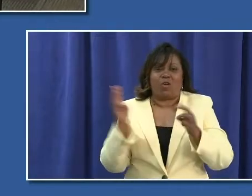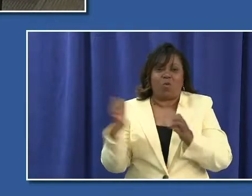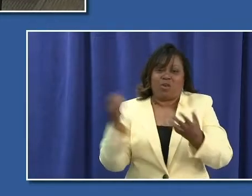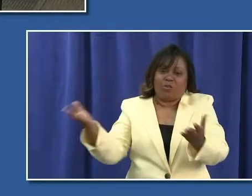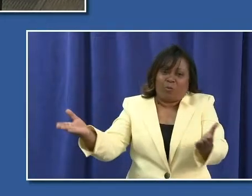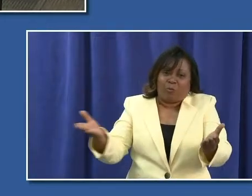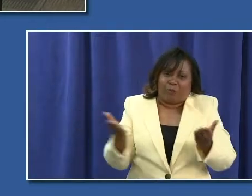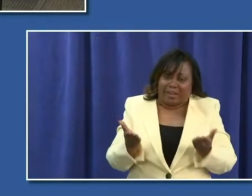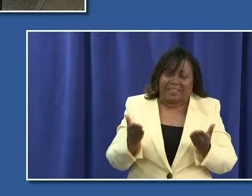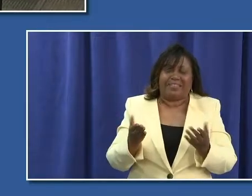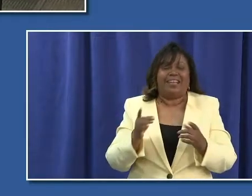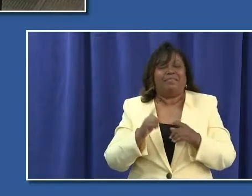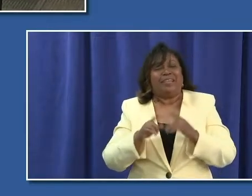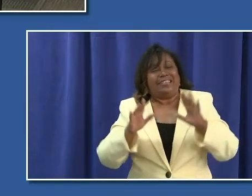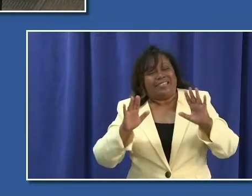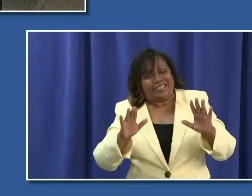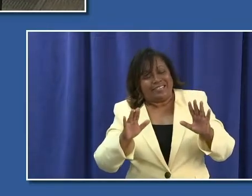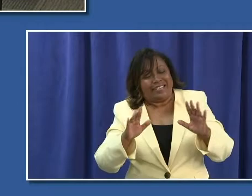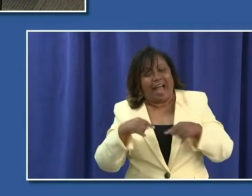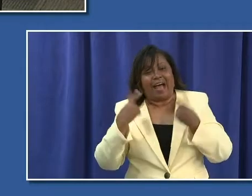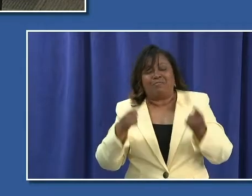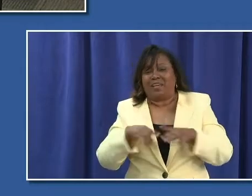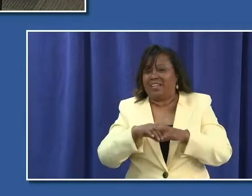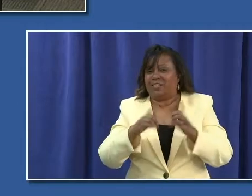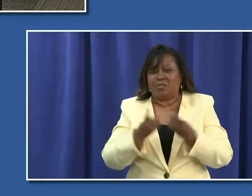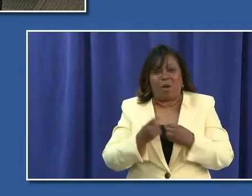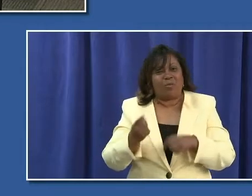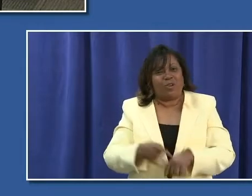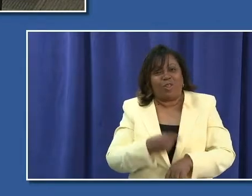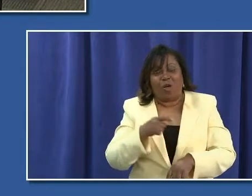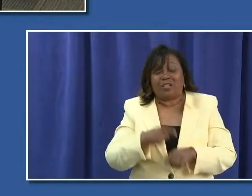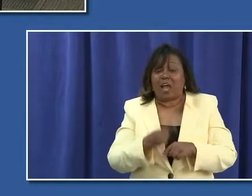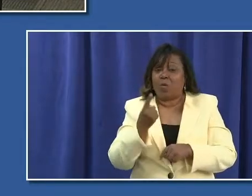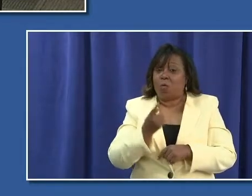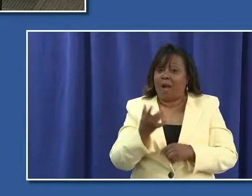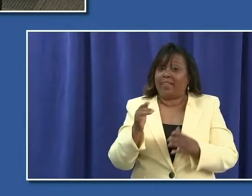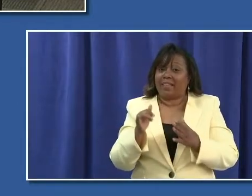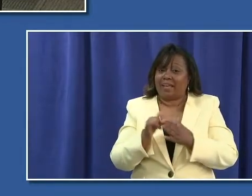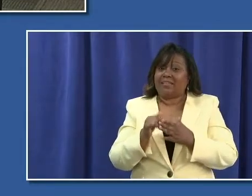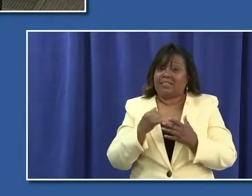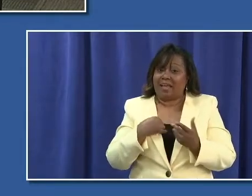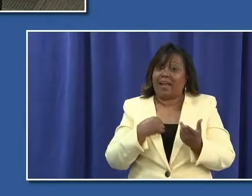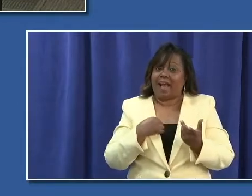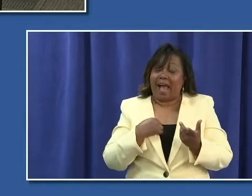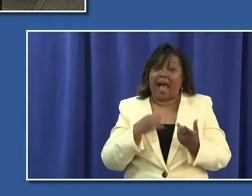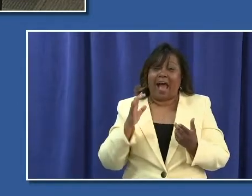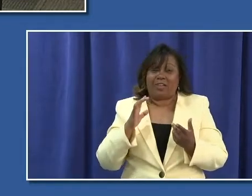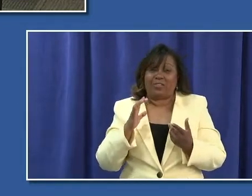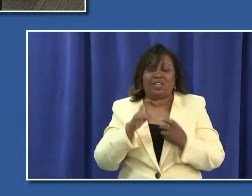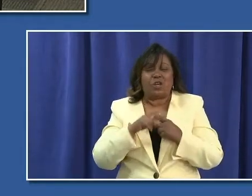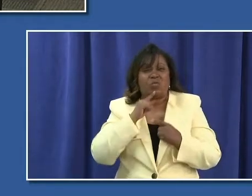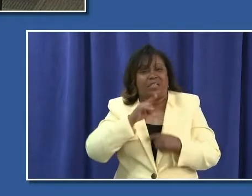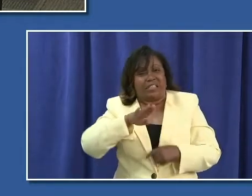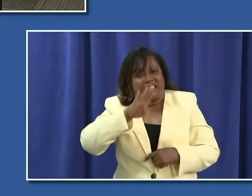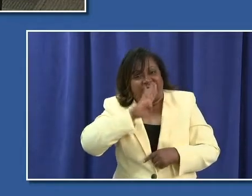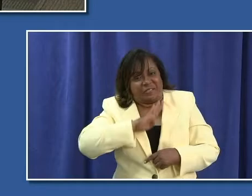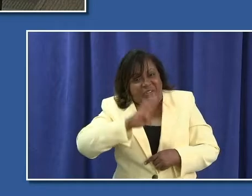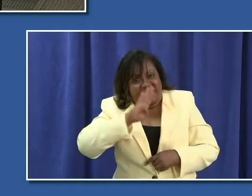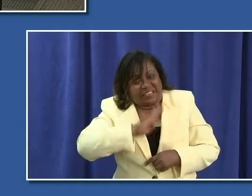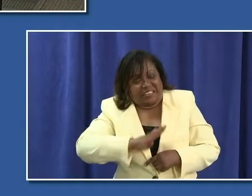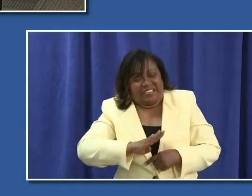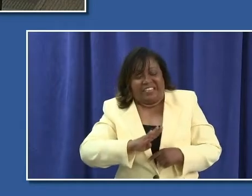brings us. But I've been in the department a long time, and one of the things that I used to get really frustrated